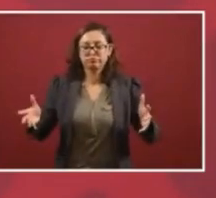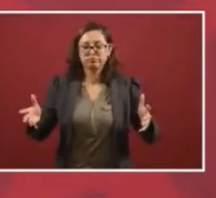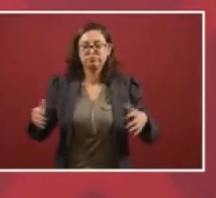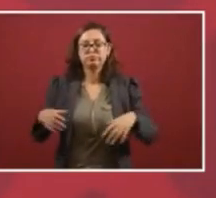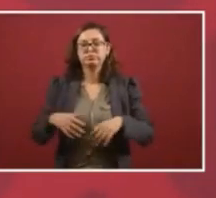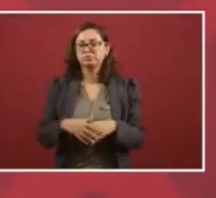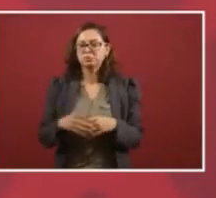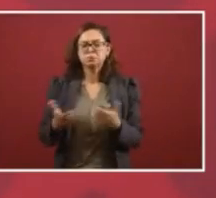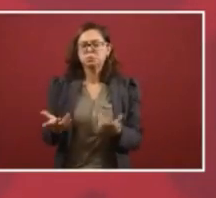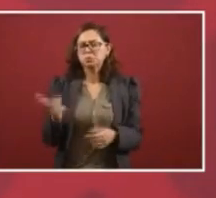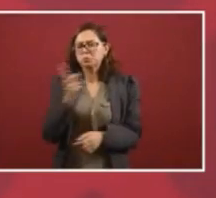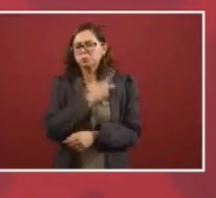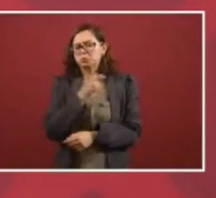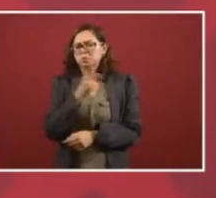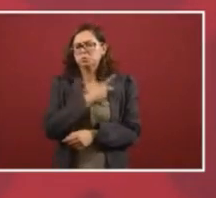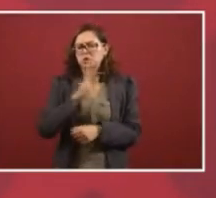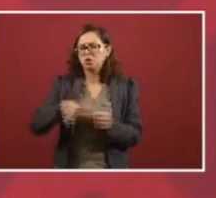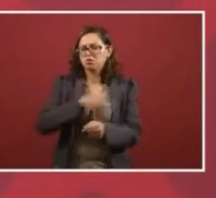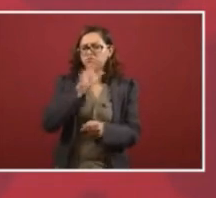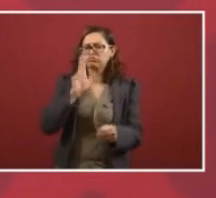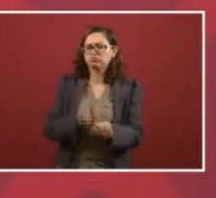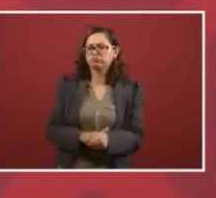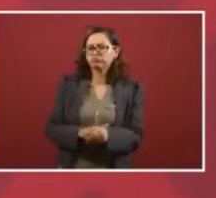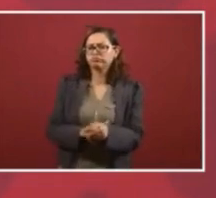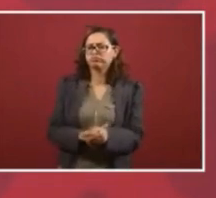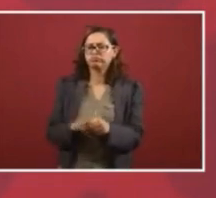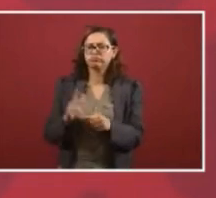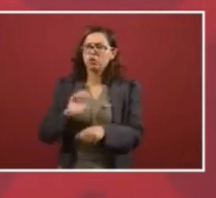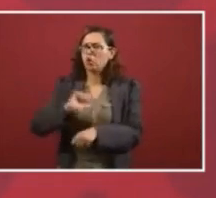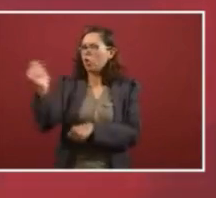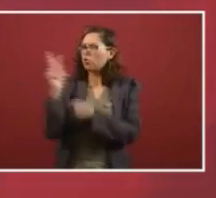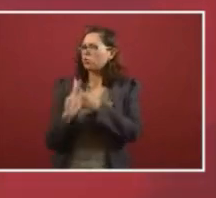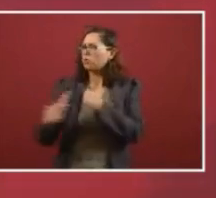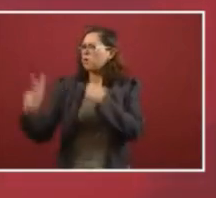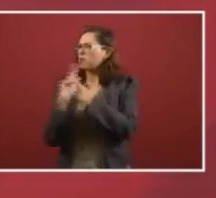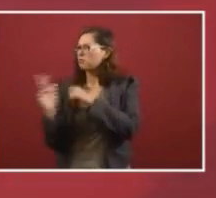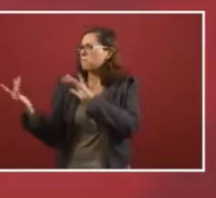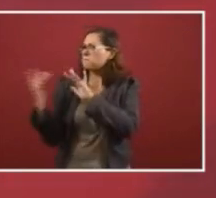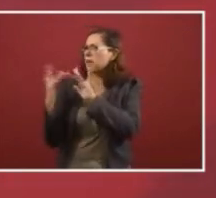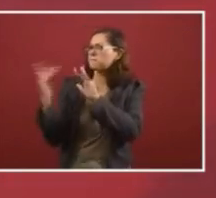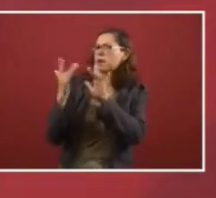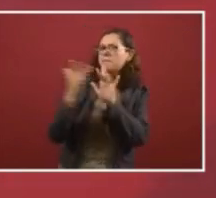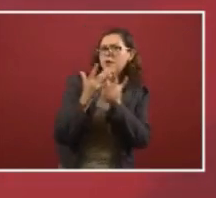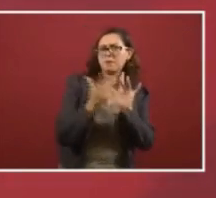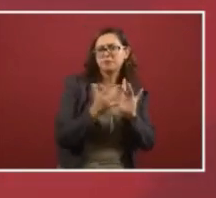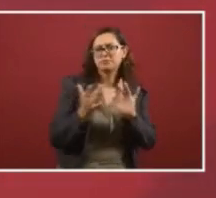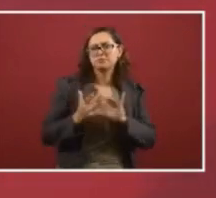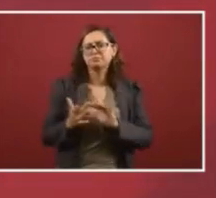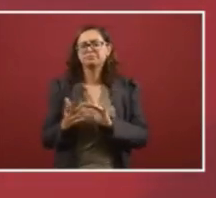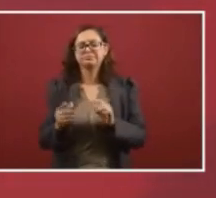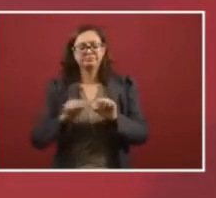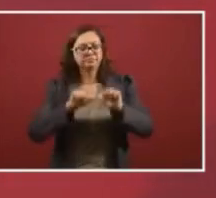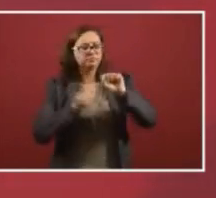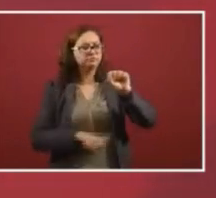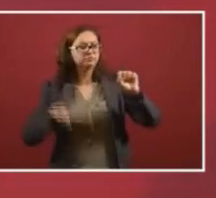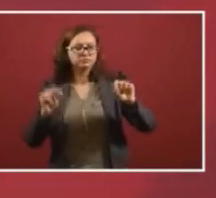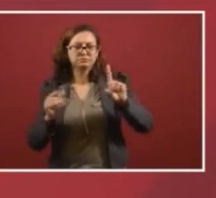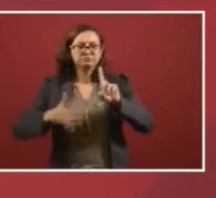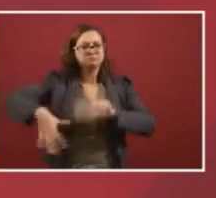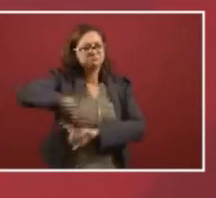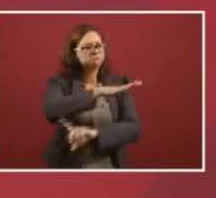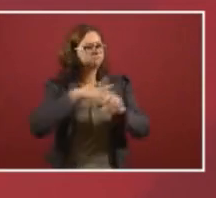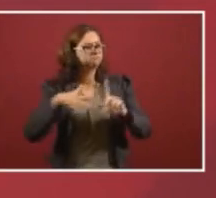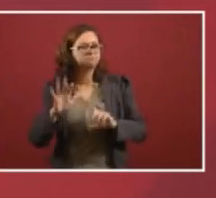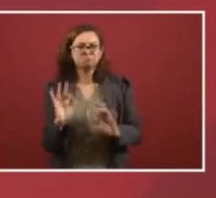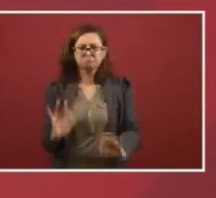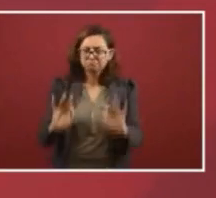in a way that's natural. It's grow, the commercial foreign investment